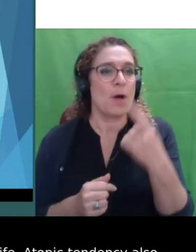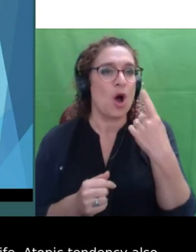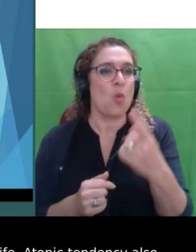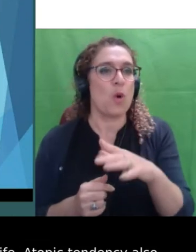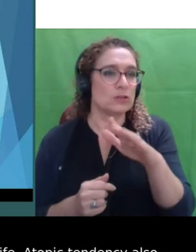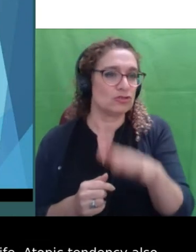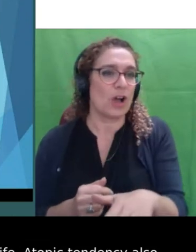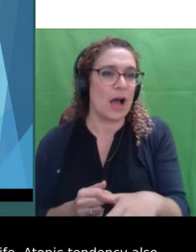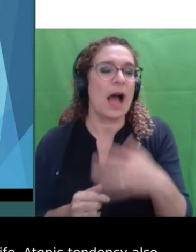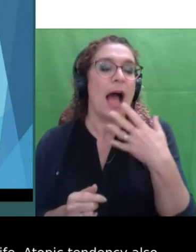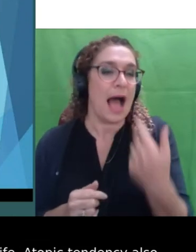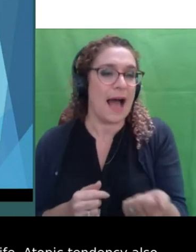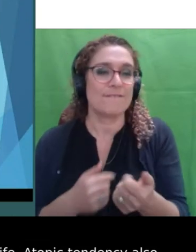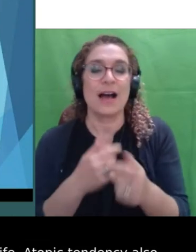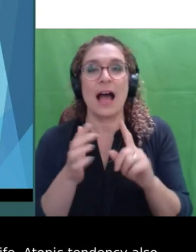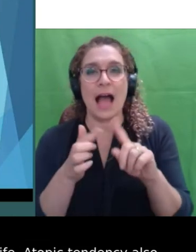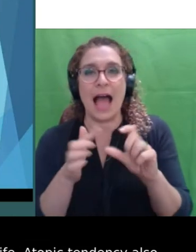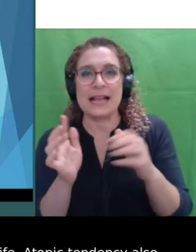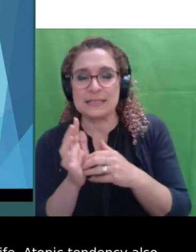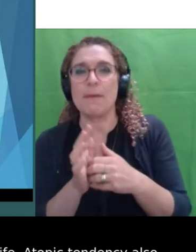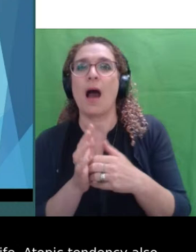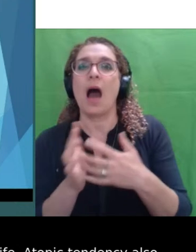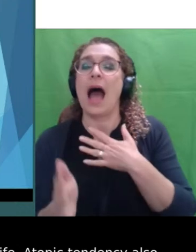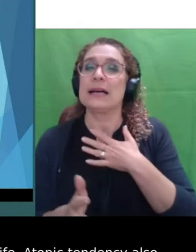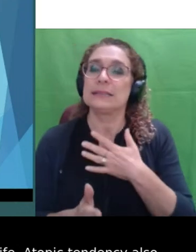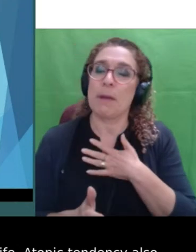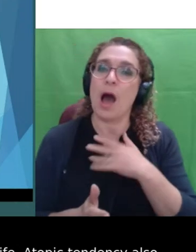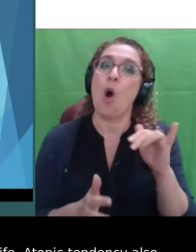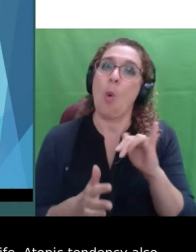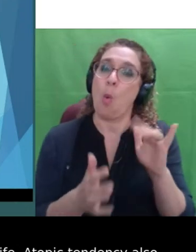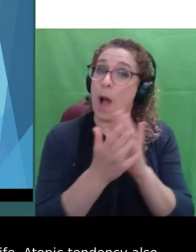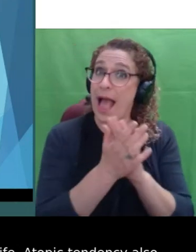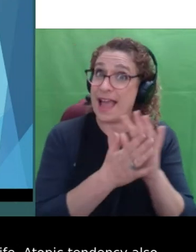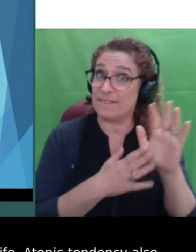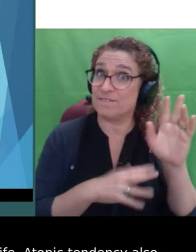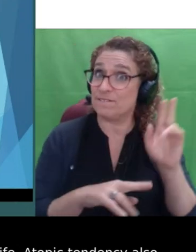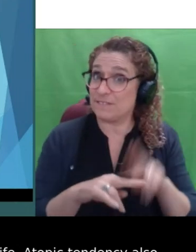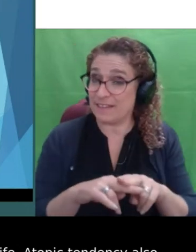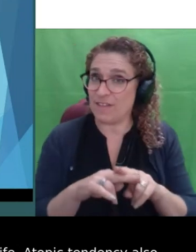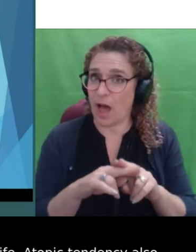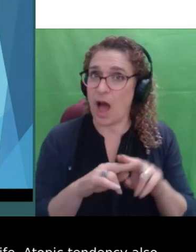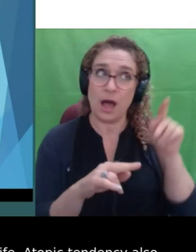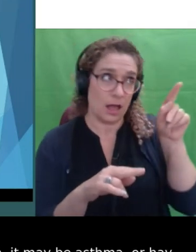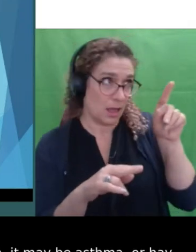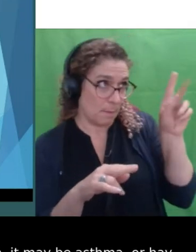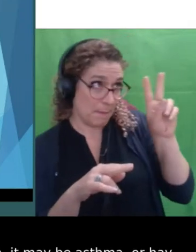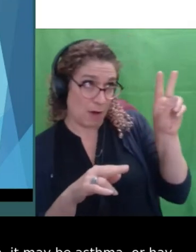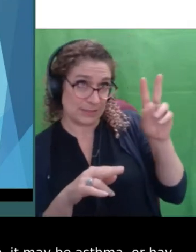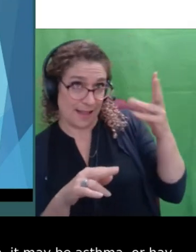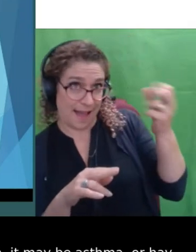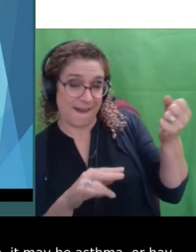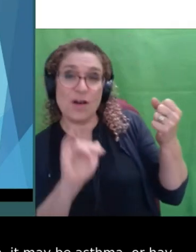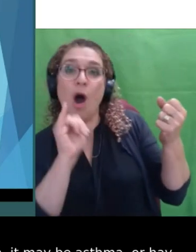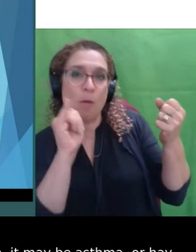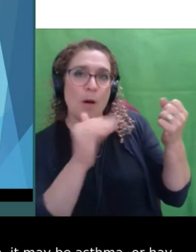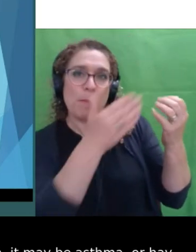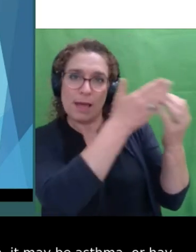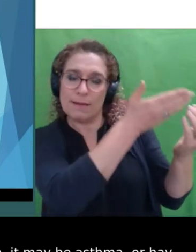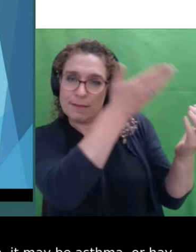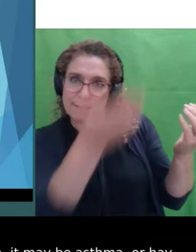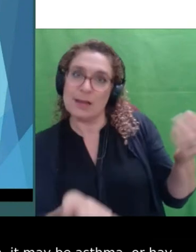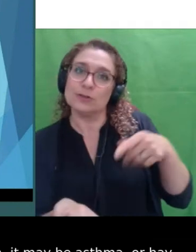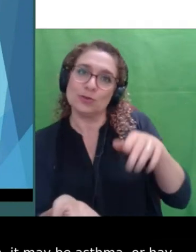fever there's a 25 chance or a one in four chance that that child will develop one two or even